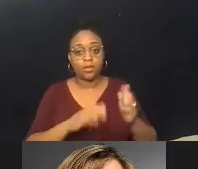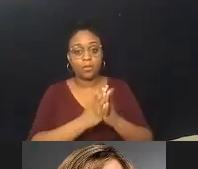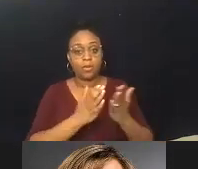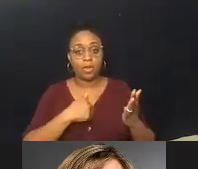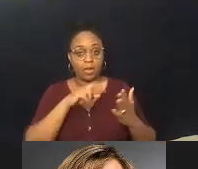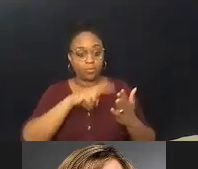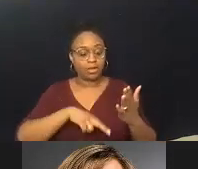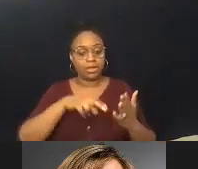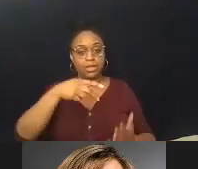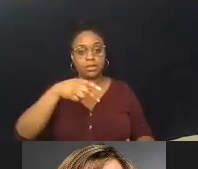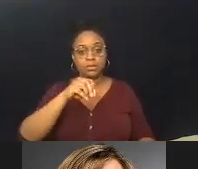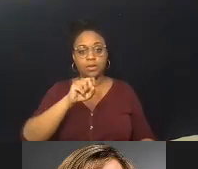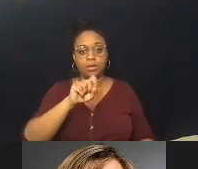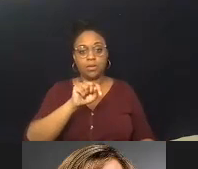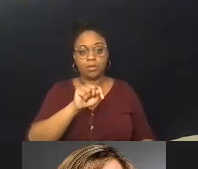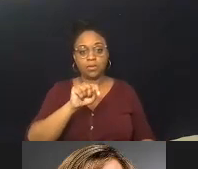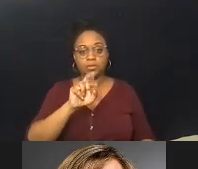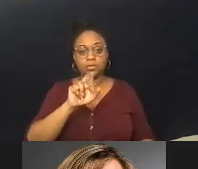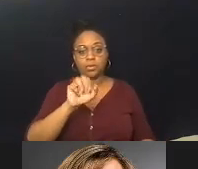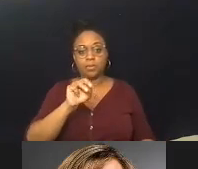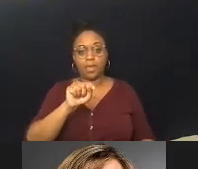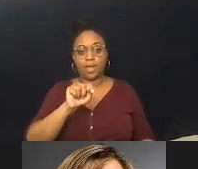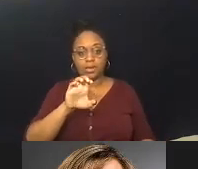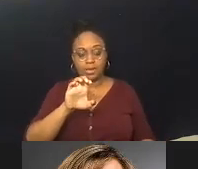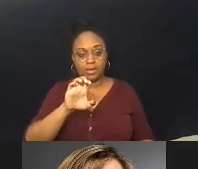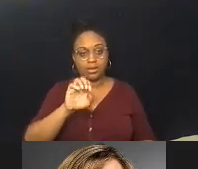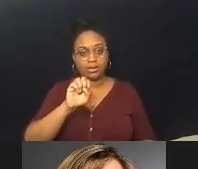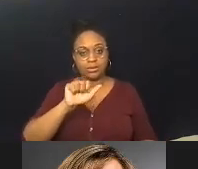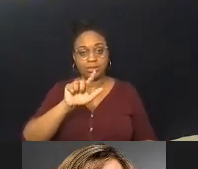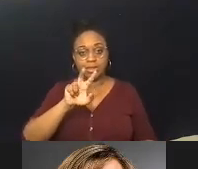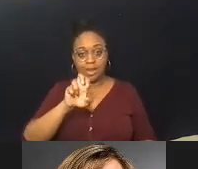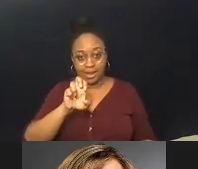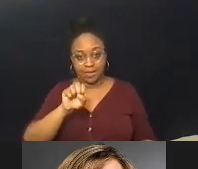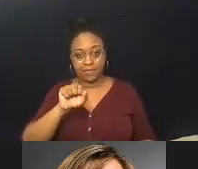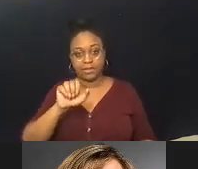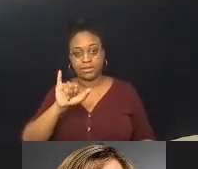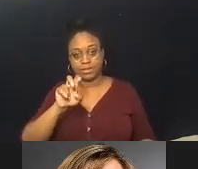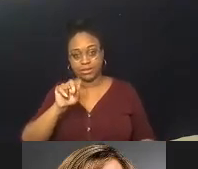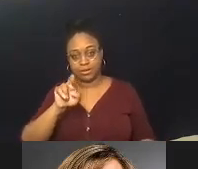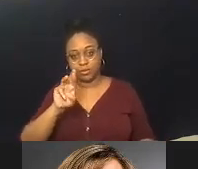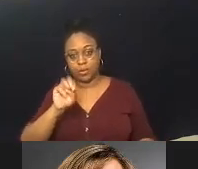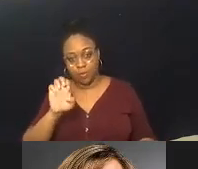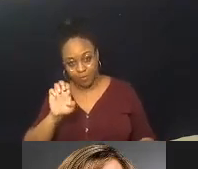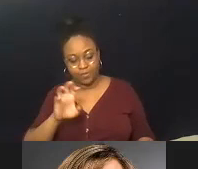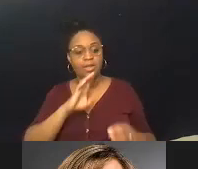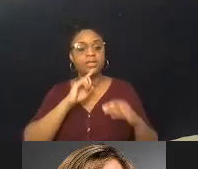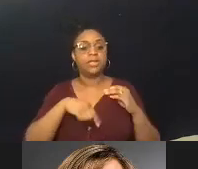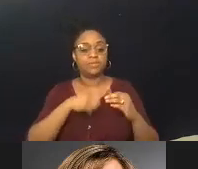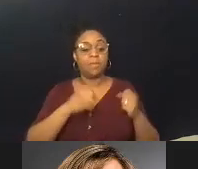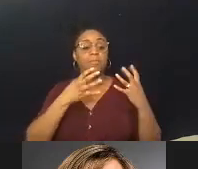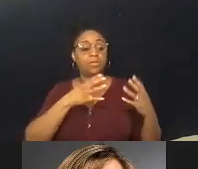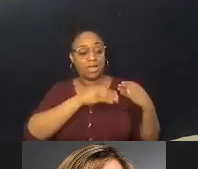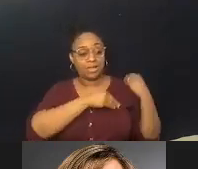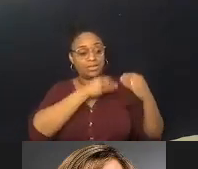Dr. Joy DeGruy, which I think really, really talks about intergenerational trauma or multi-generational trauma, and